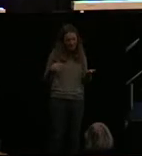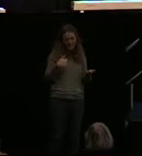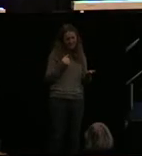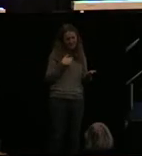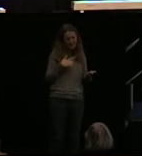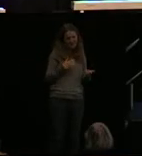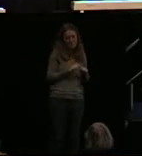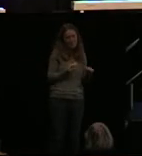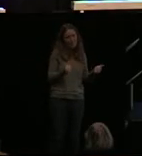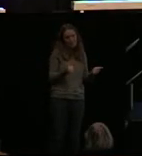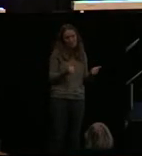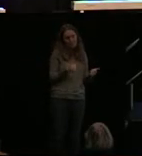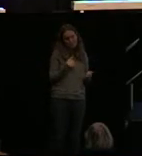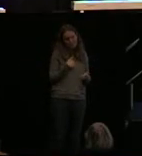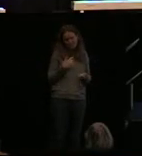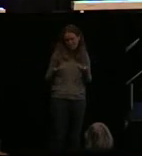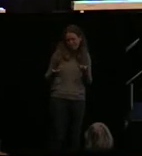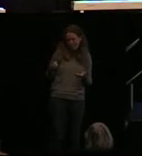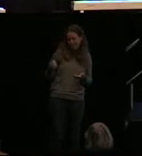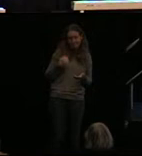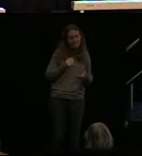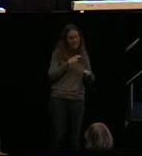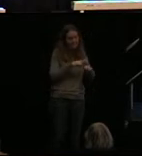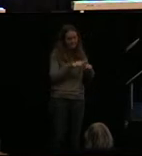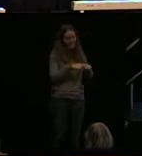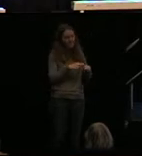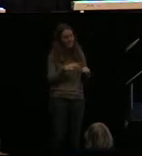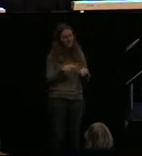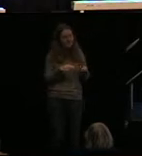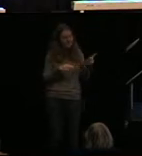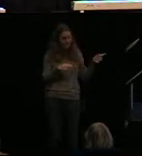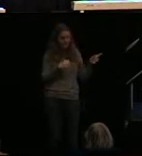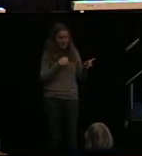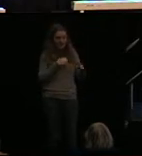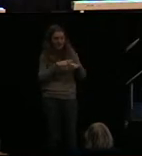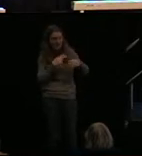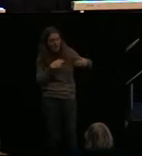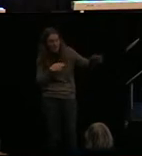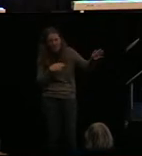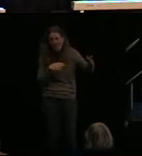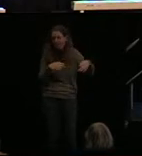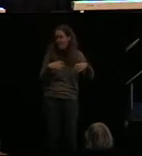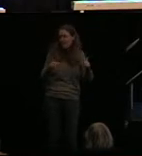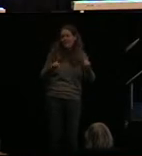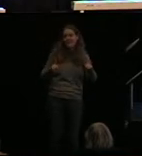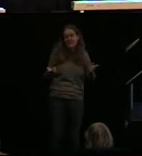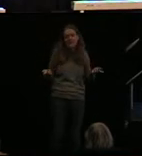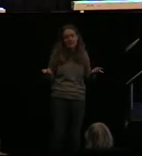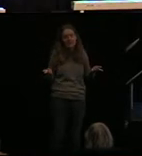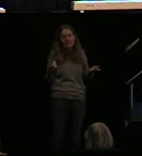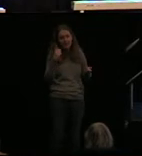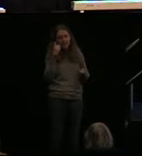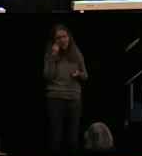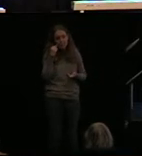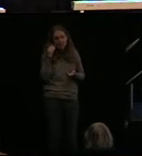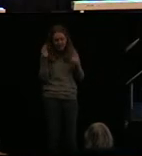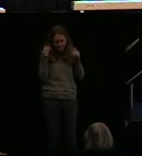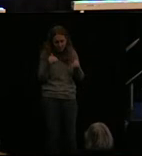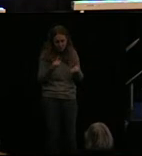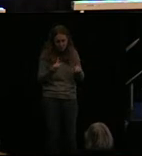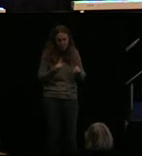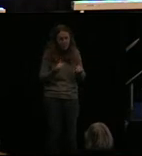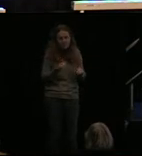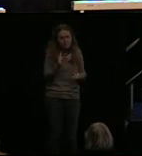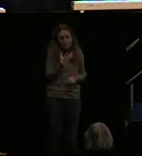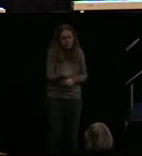for me. My father went off and things are not, you know. Or we can look at the things that we haven't